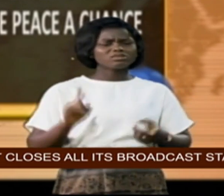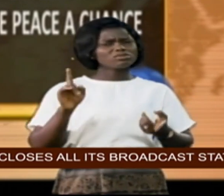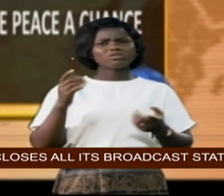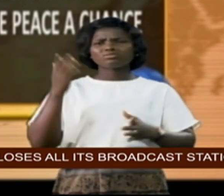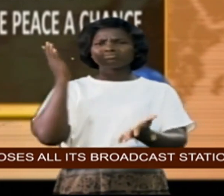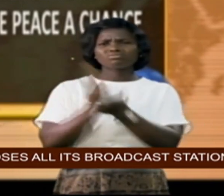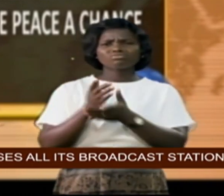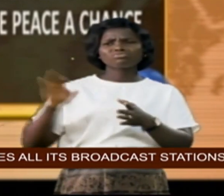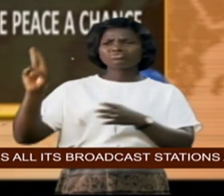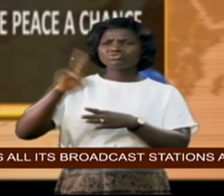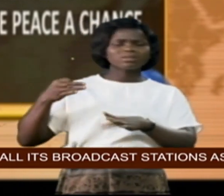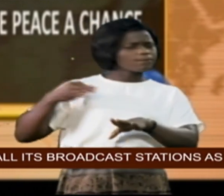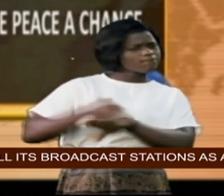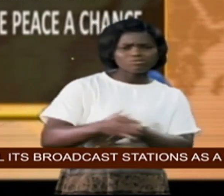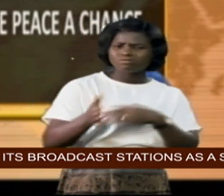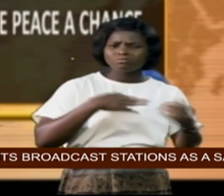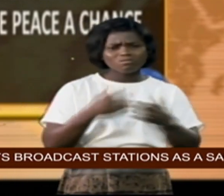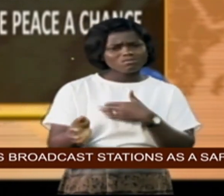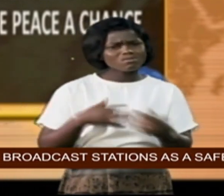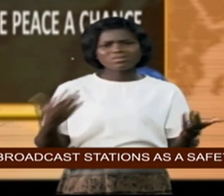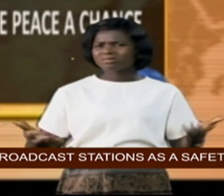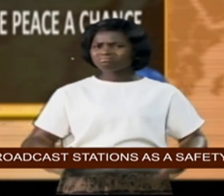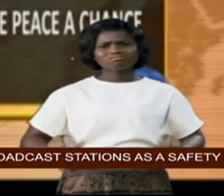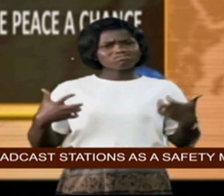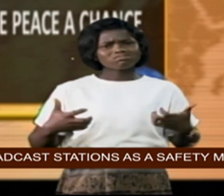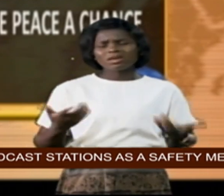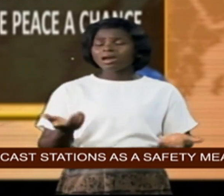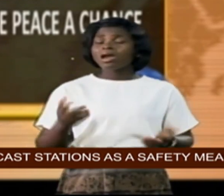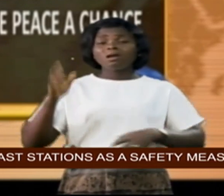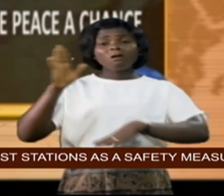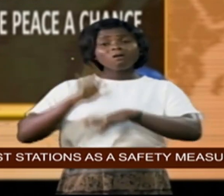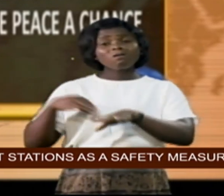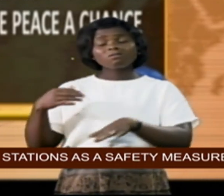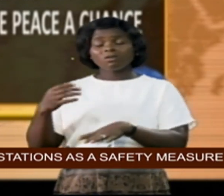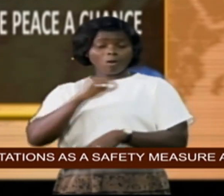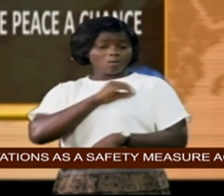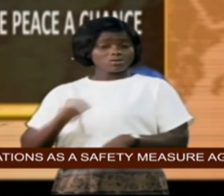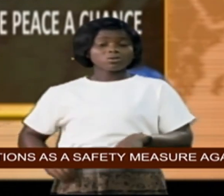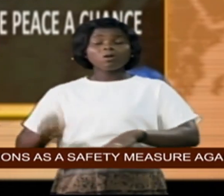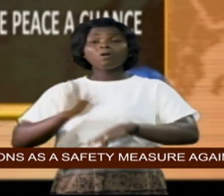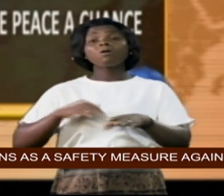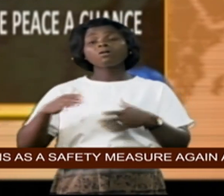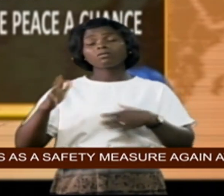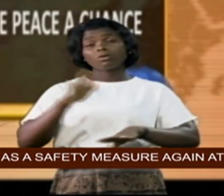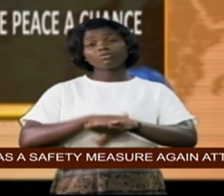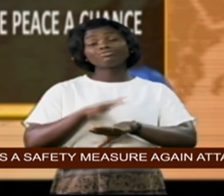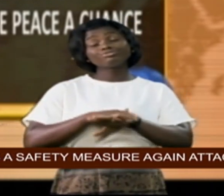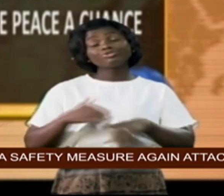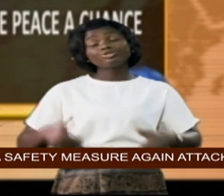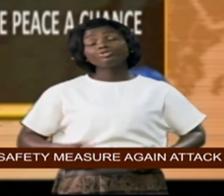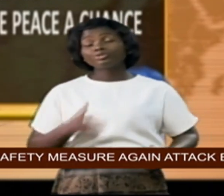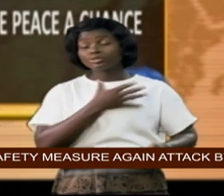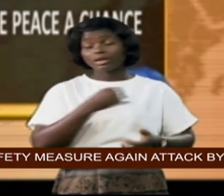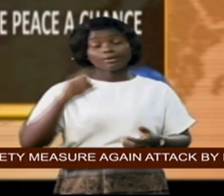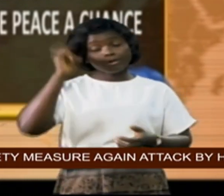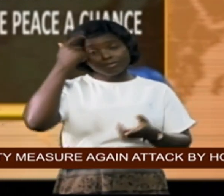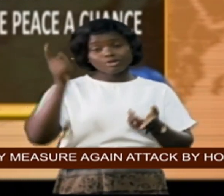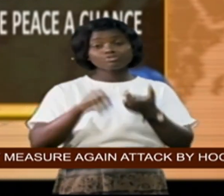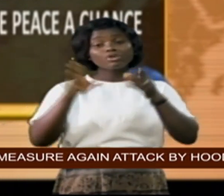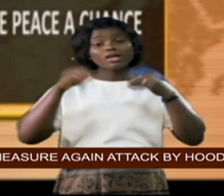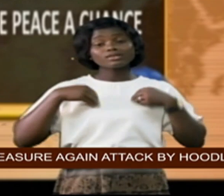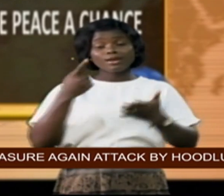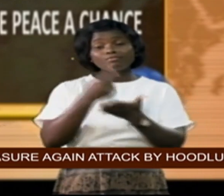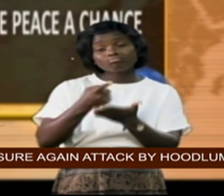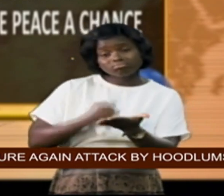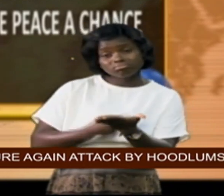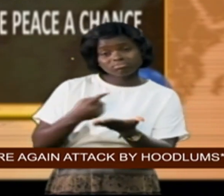of provocation. Chief Obasanjo therefore called on the aggrieved youths and the government to embrace dialogue as the country was